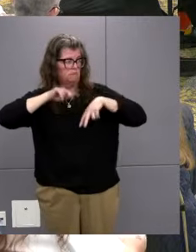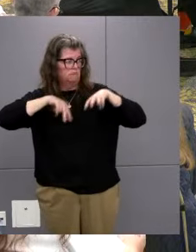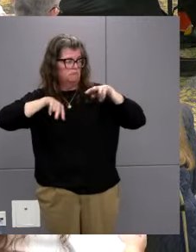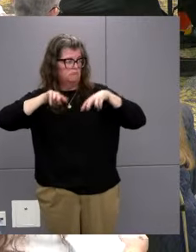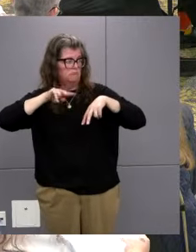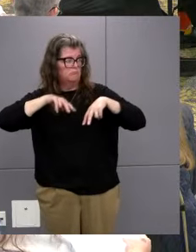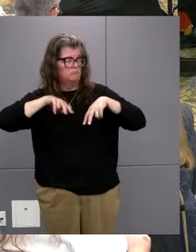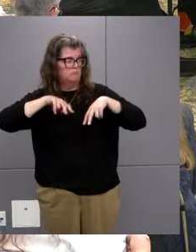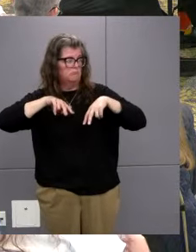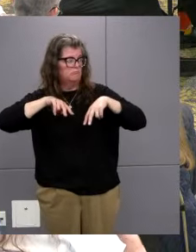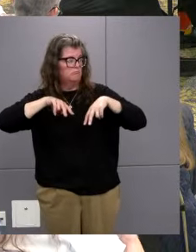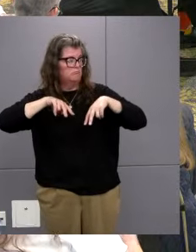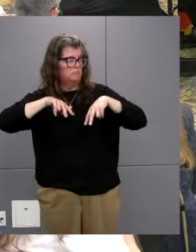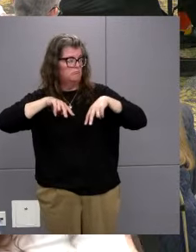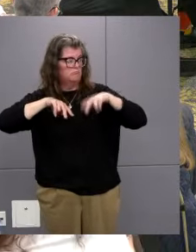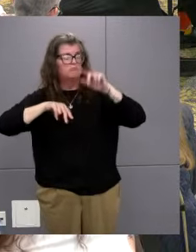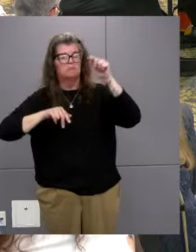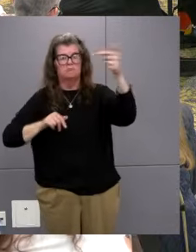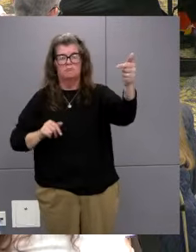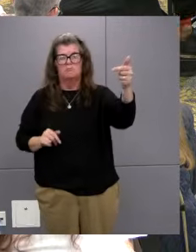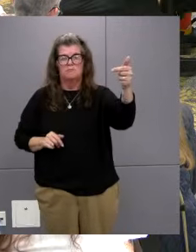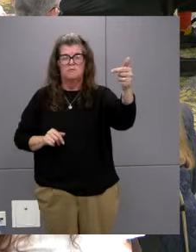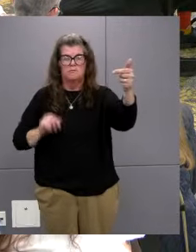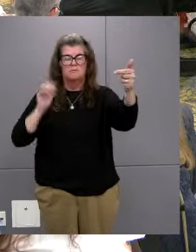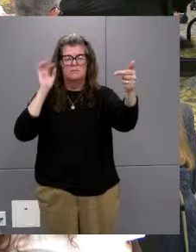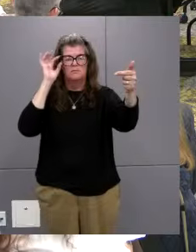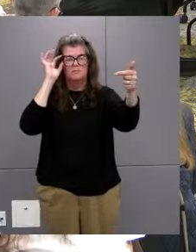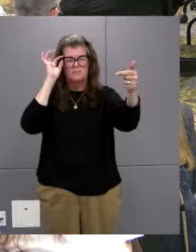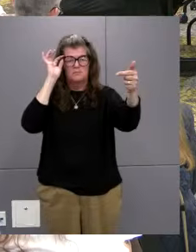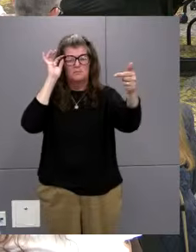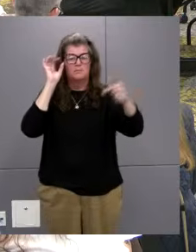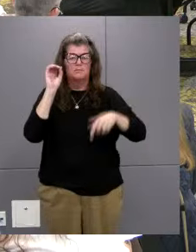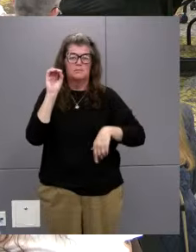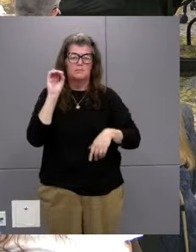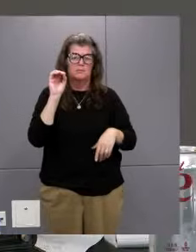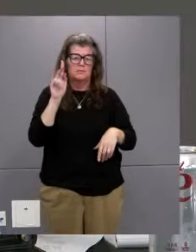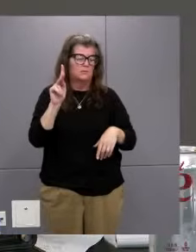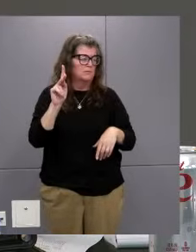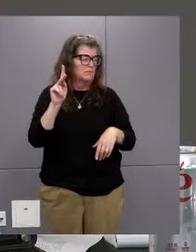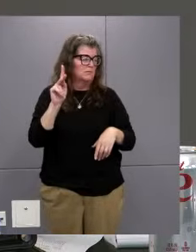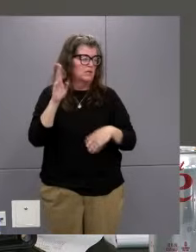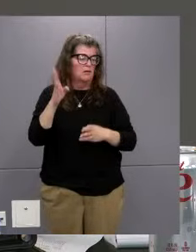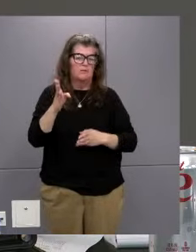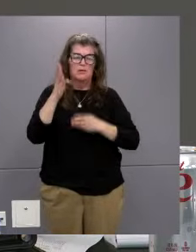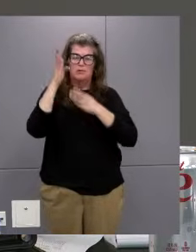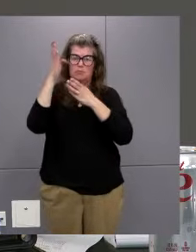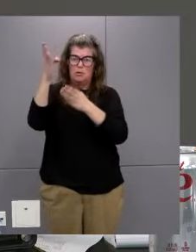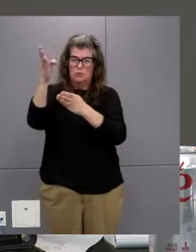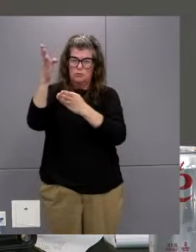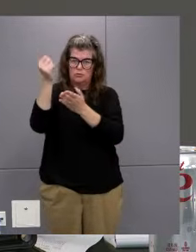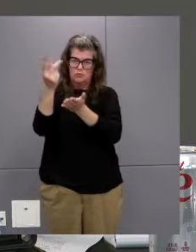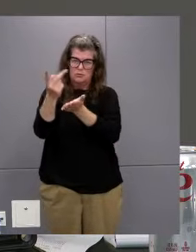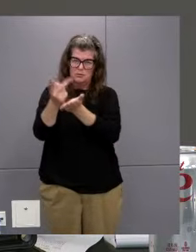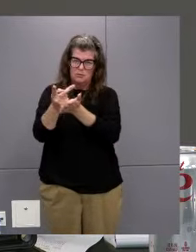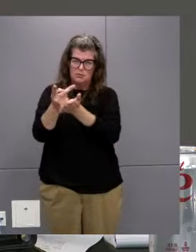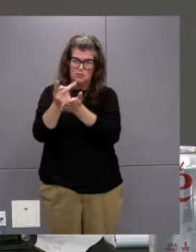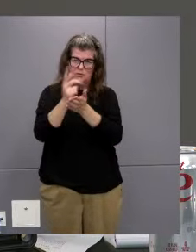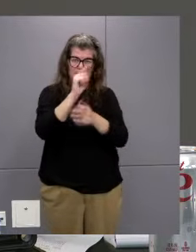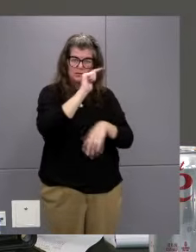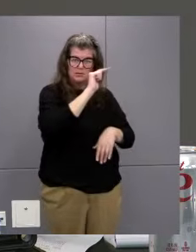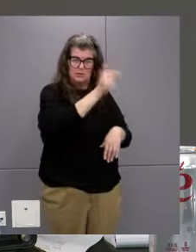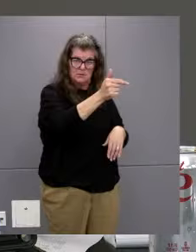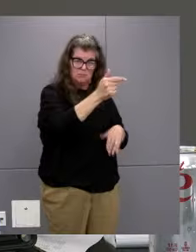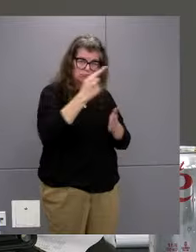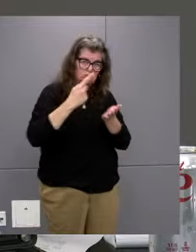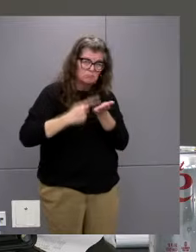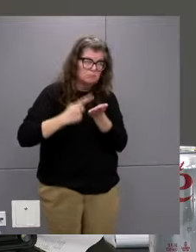Yeah, you still have to finish reading. Second. Okay. I have a motion to approve the minutes. Been seconded. Any